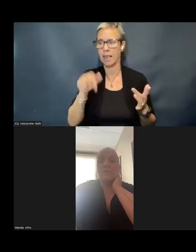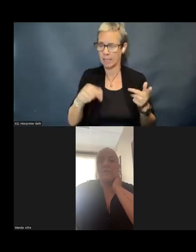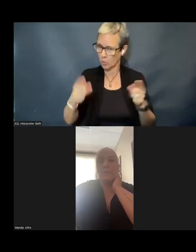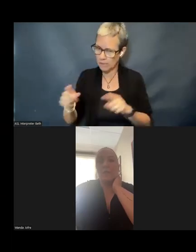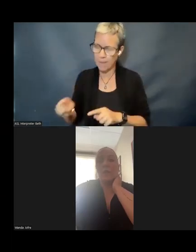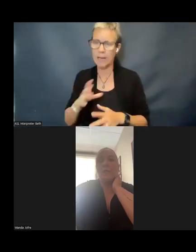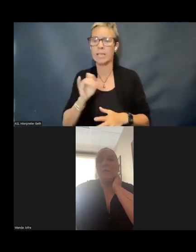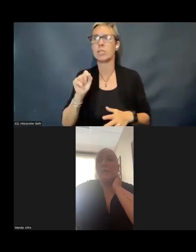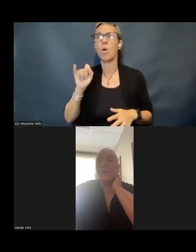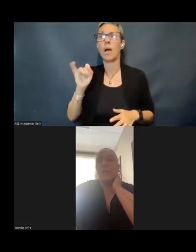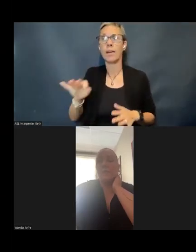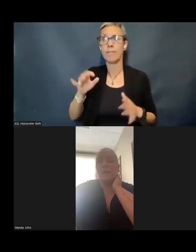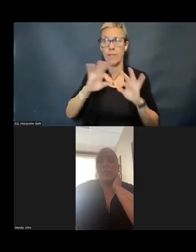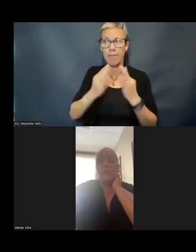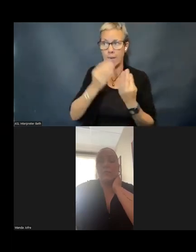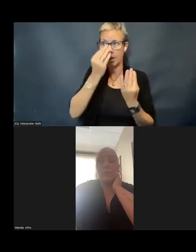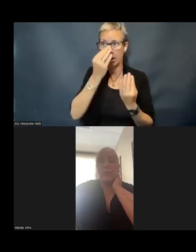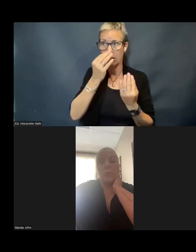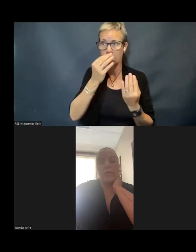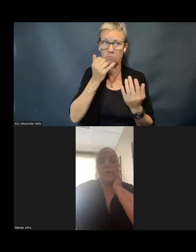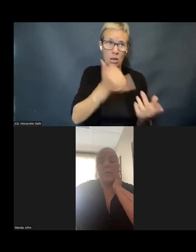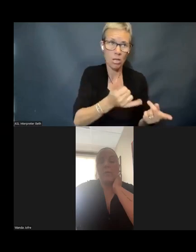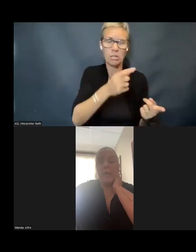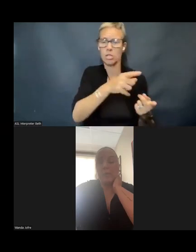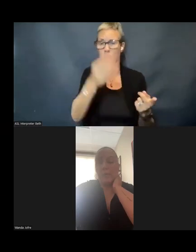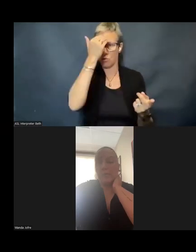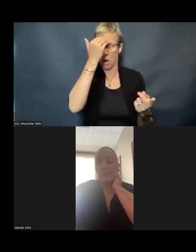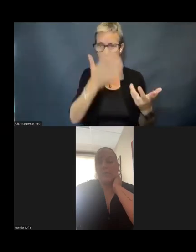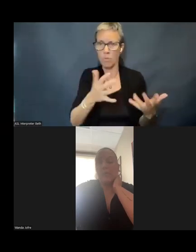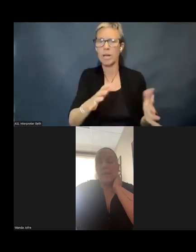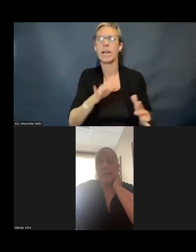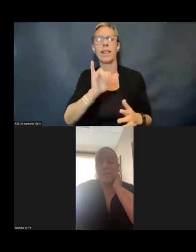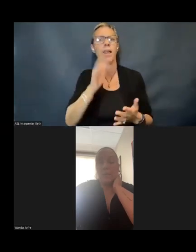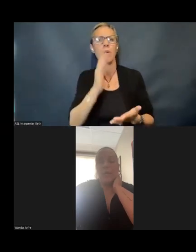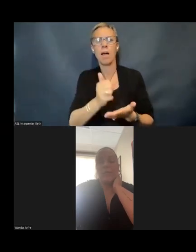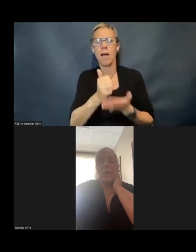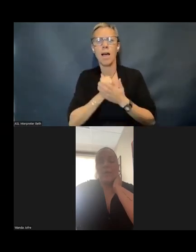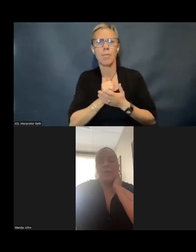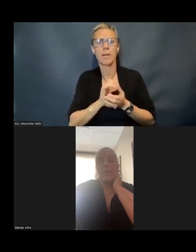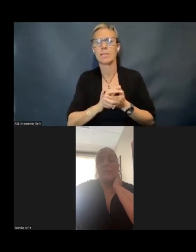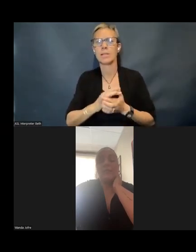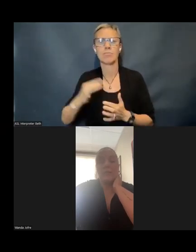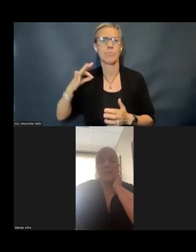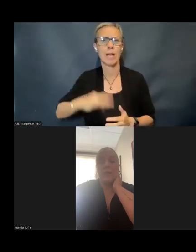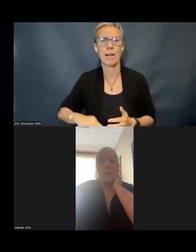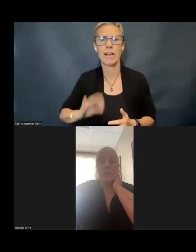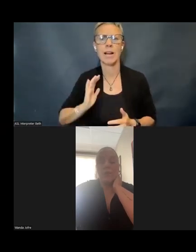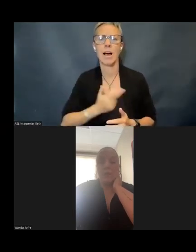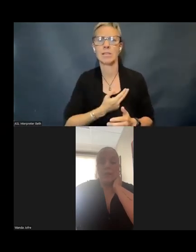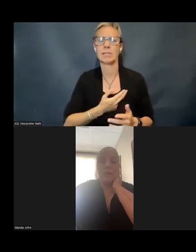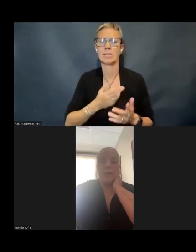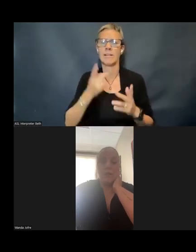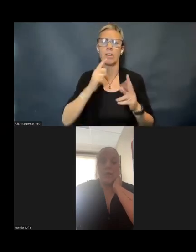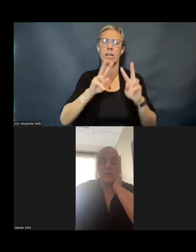event if the family calls, so that you're very well aware, and that would help us with our assessment